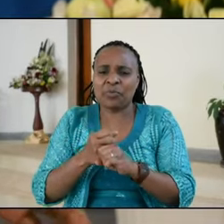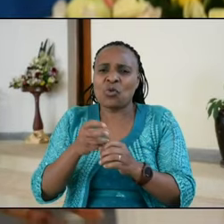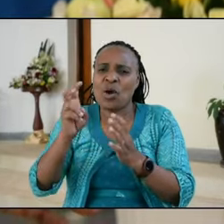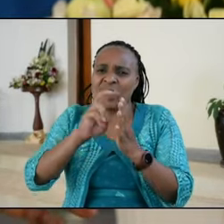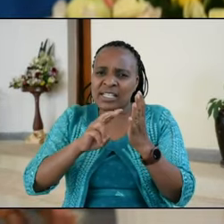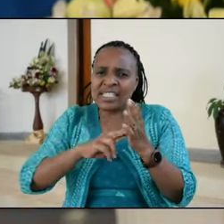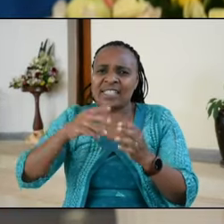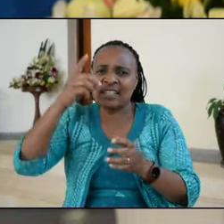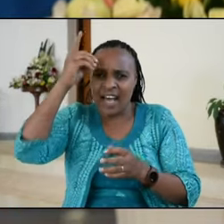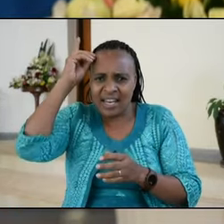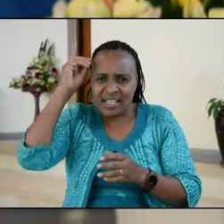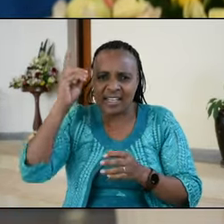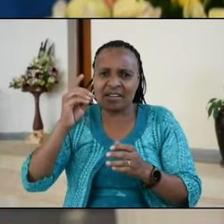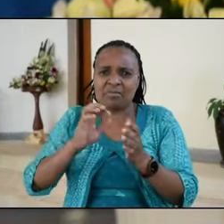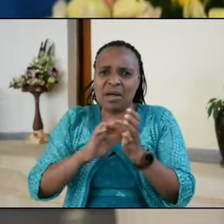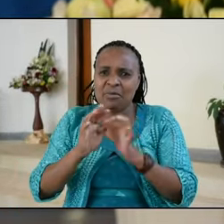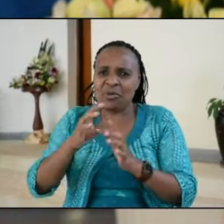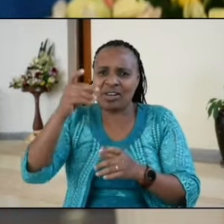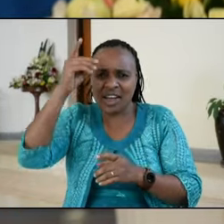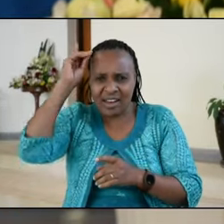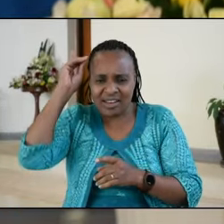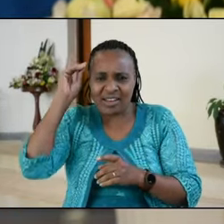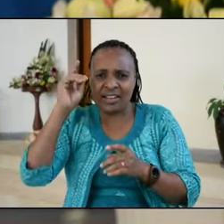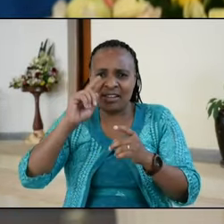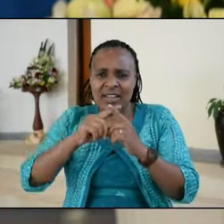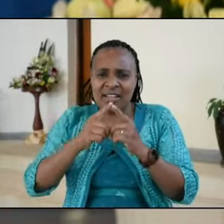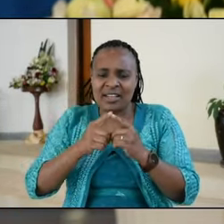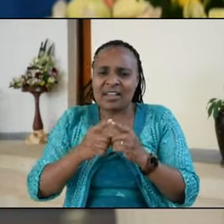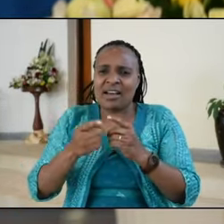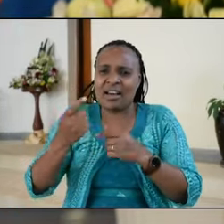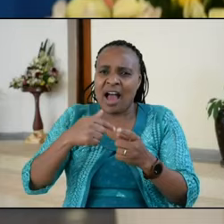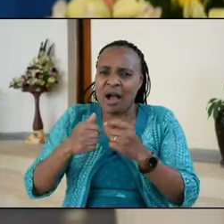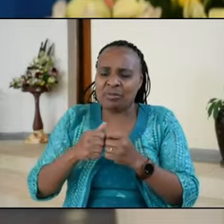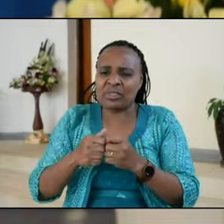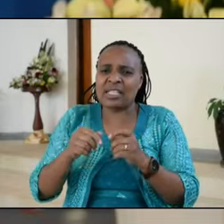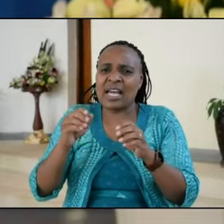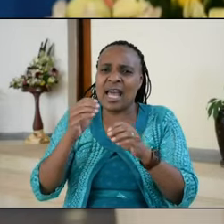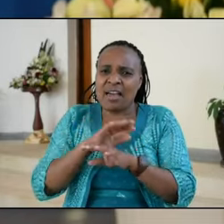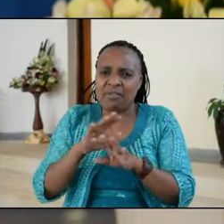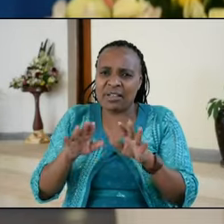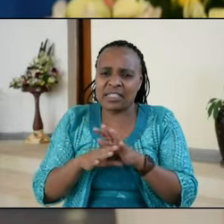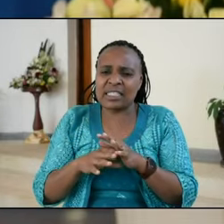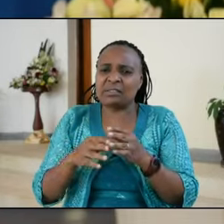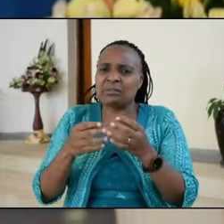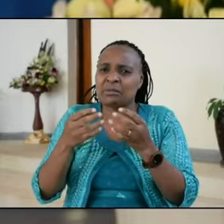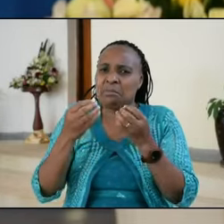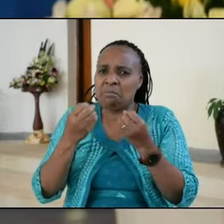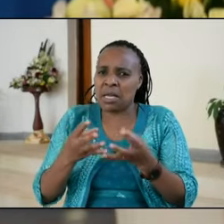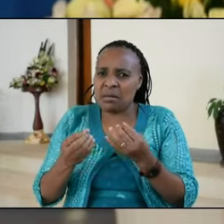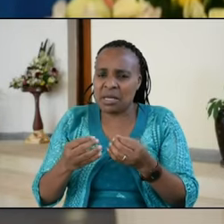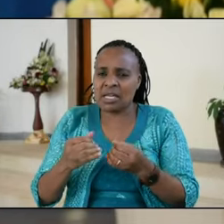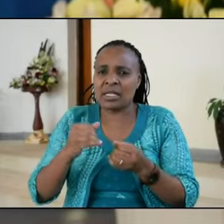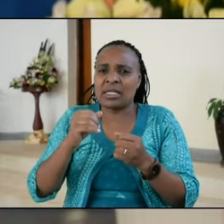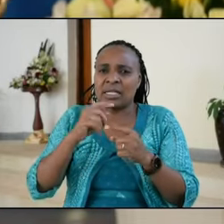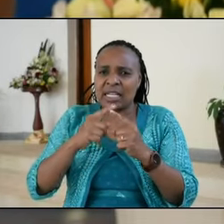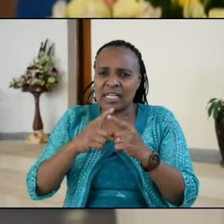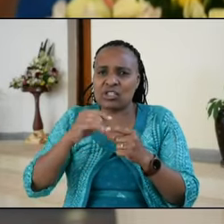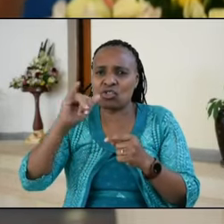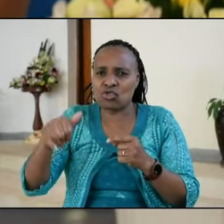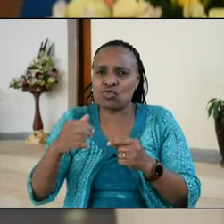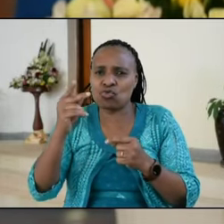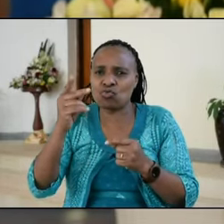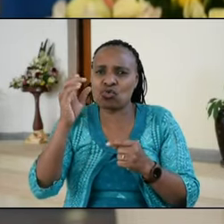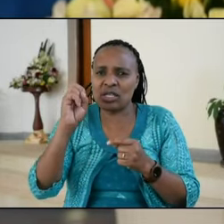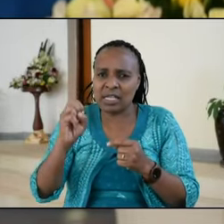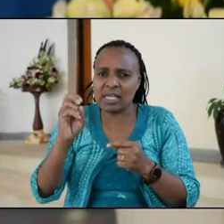of Daniel, and you're coming across peace and all manner of things. Or you're reading Jude, and